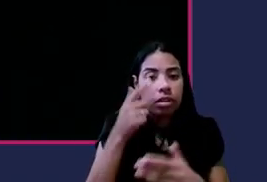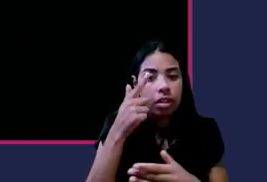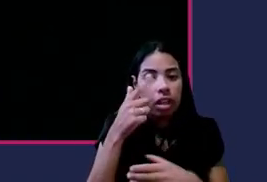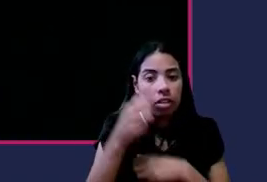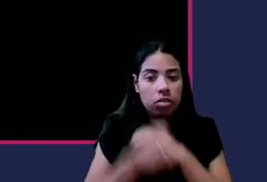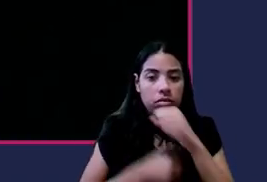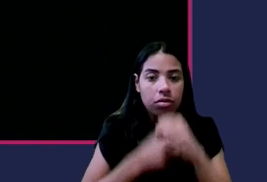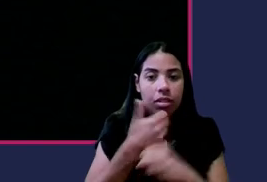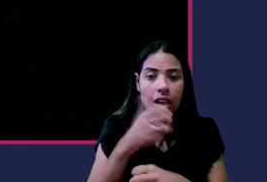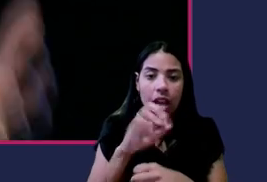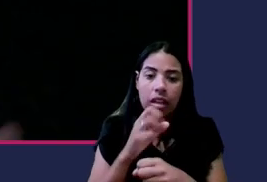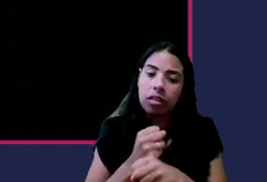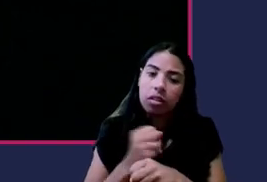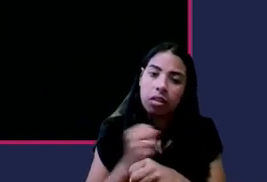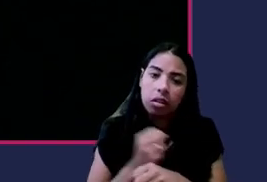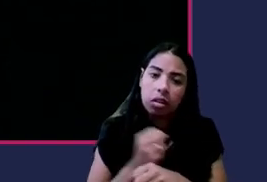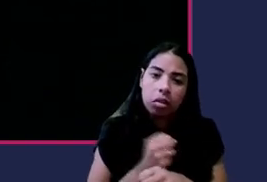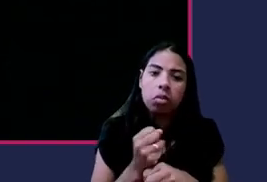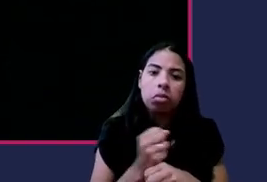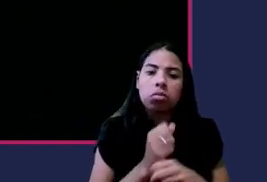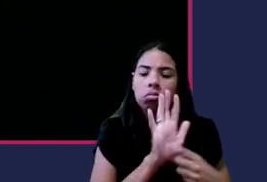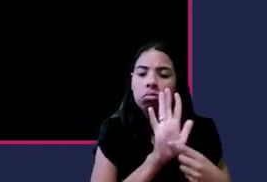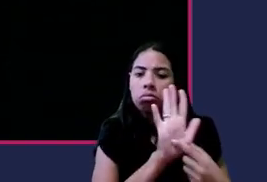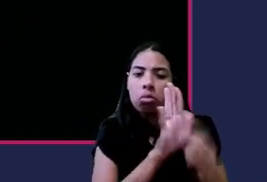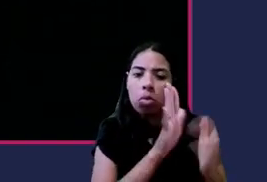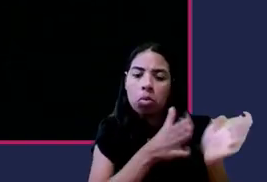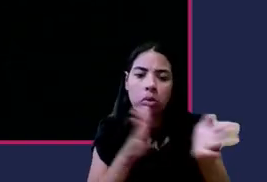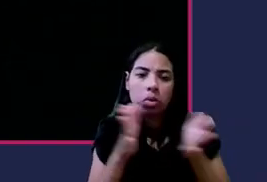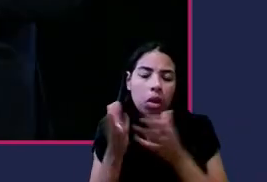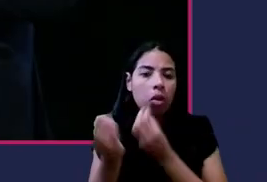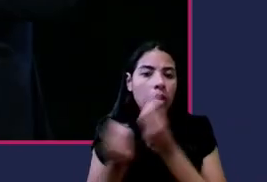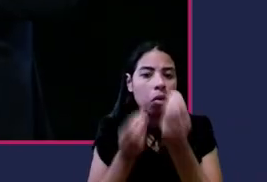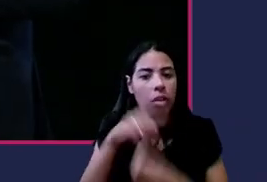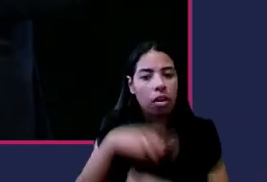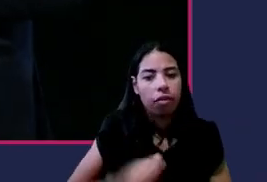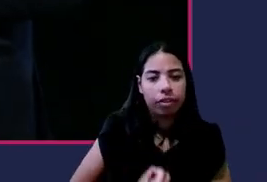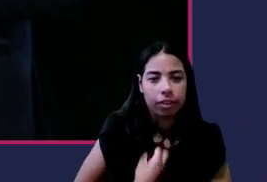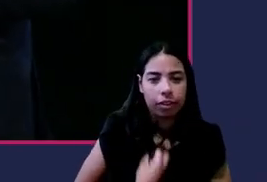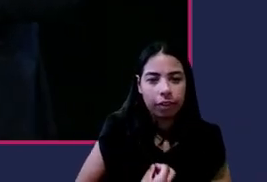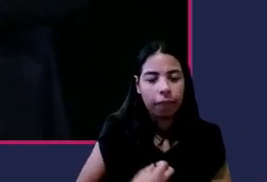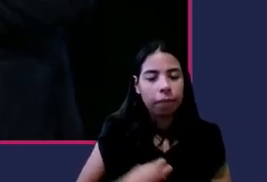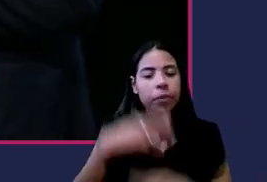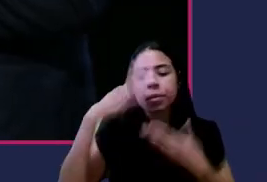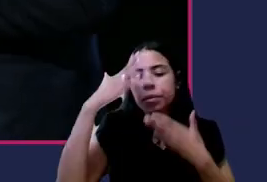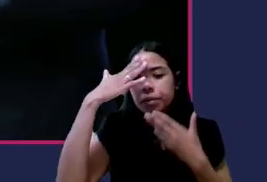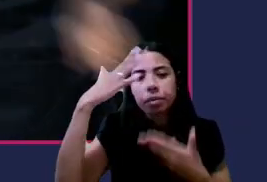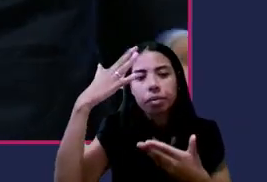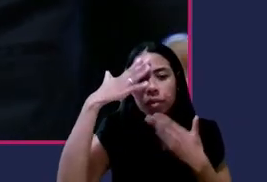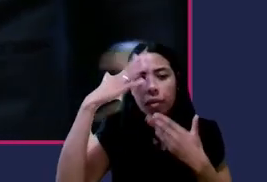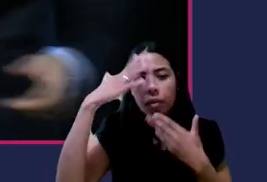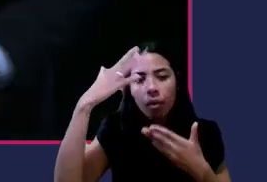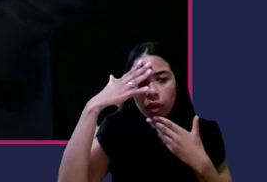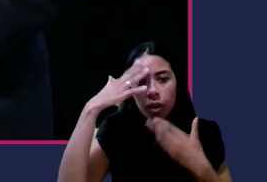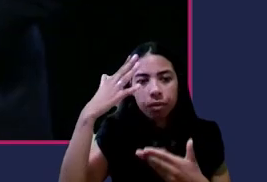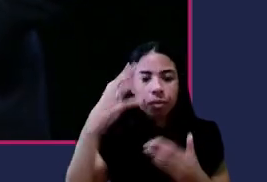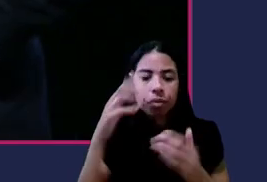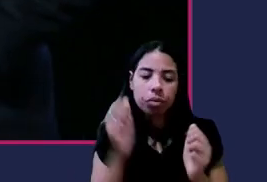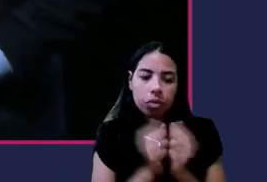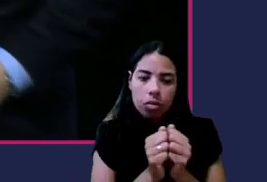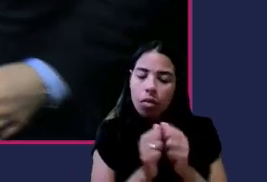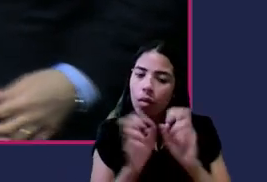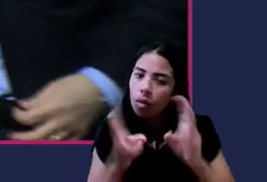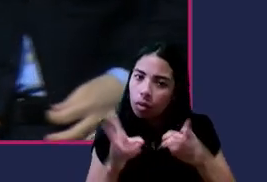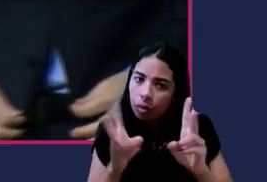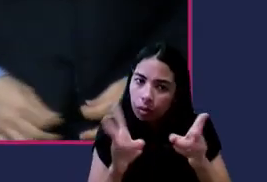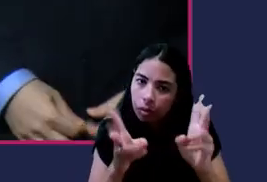least 7 documentaries a year for the next 10 years, to have at least 70 to